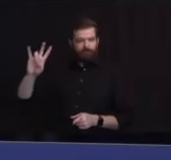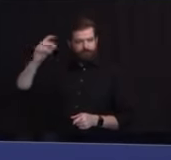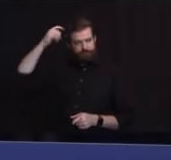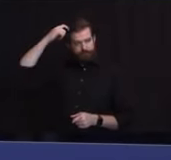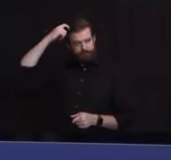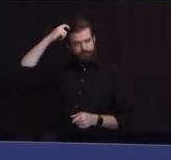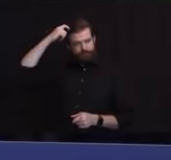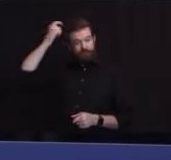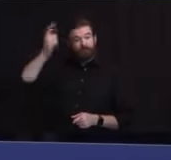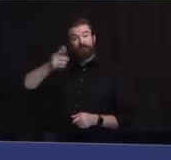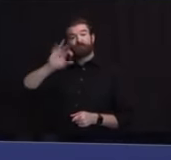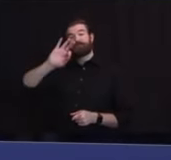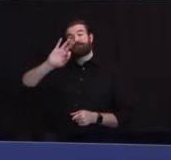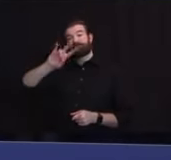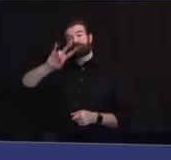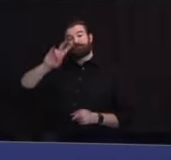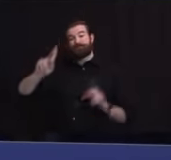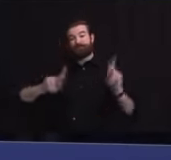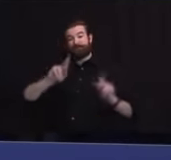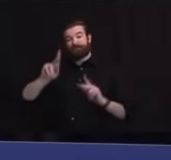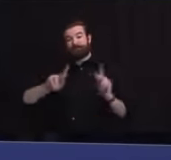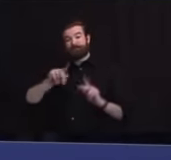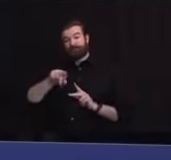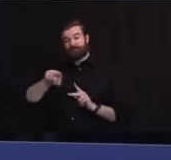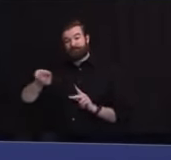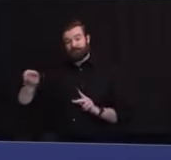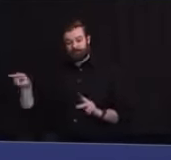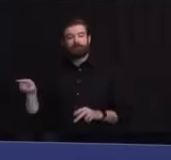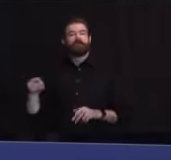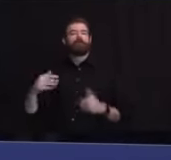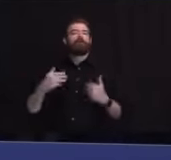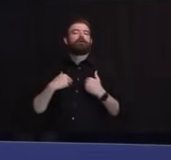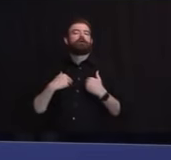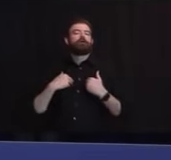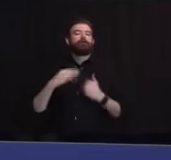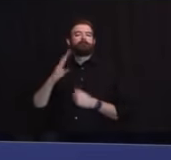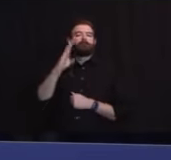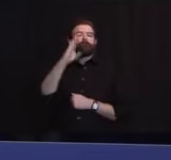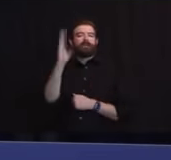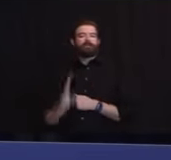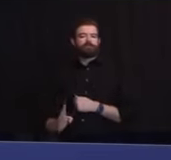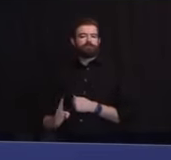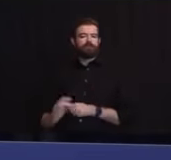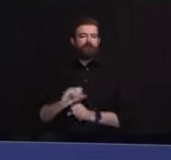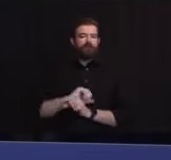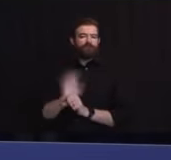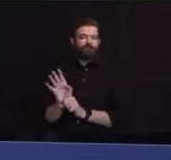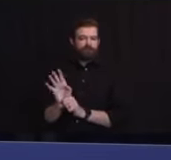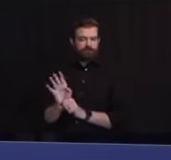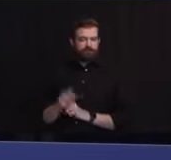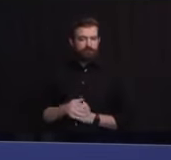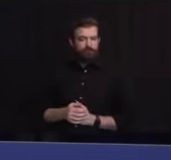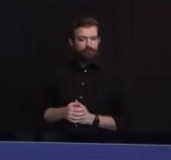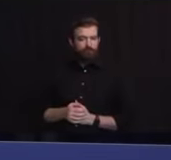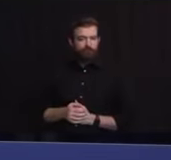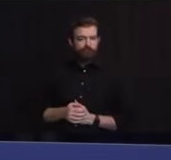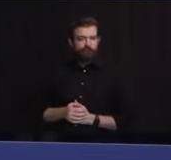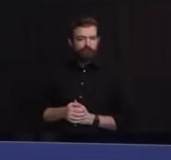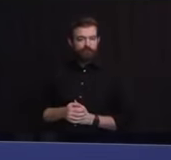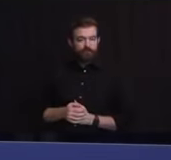97 cases of the Brazilian variant P1, 7 reports of South African variant